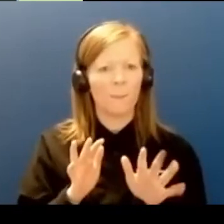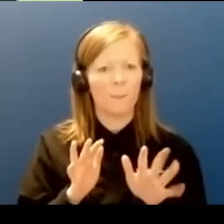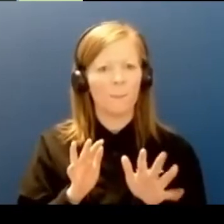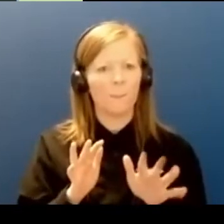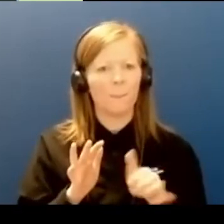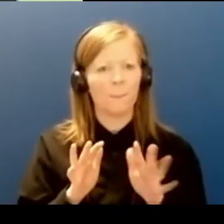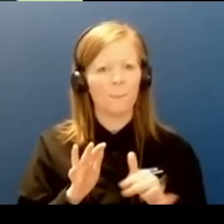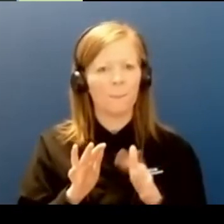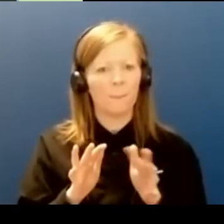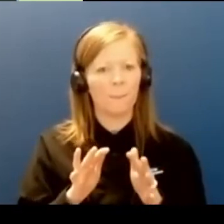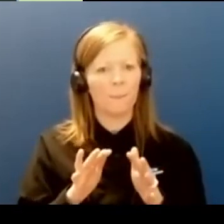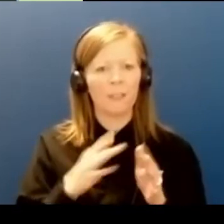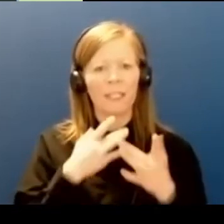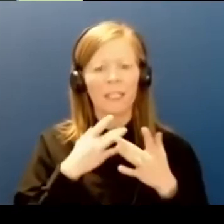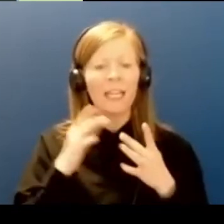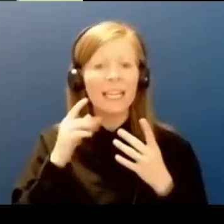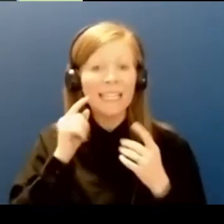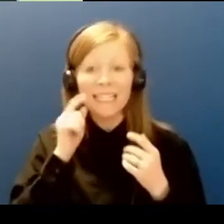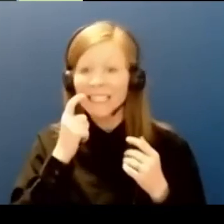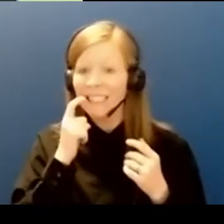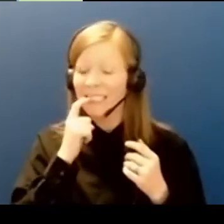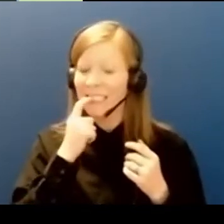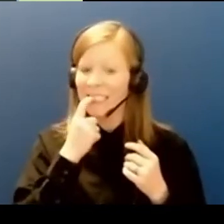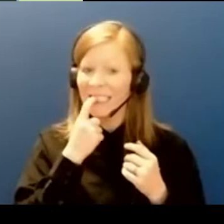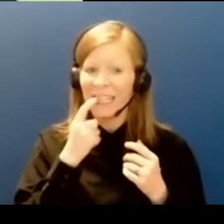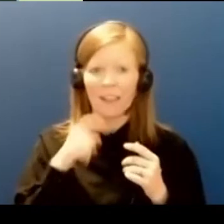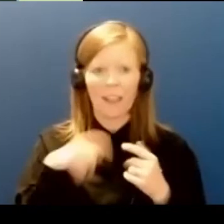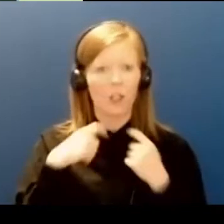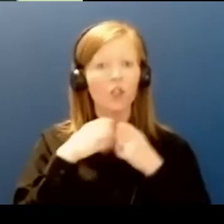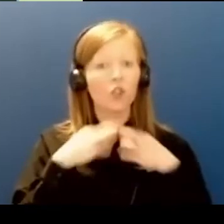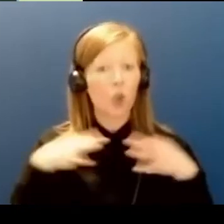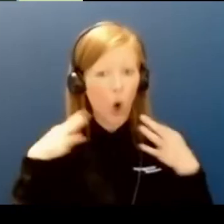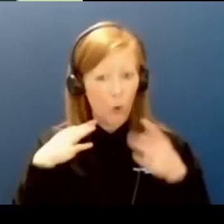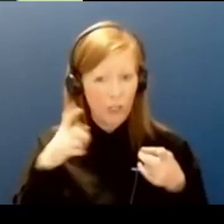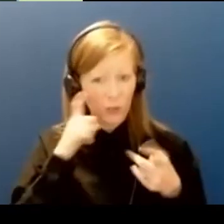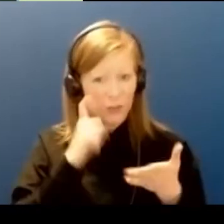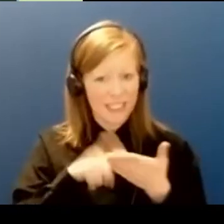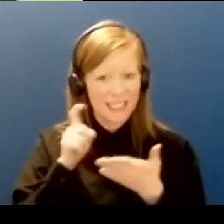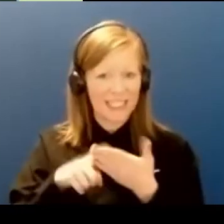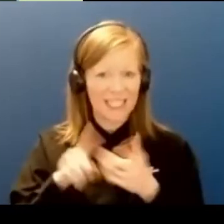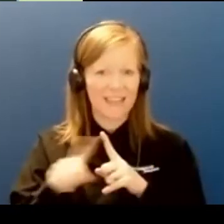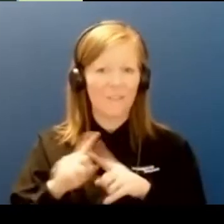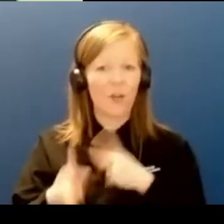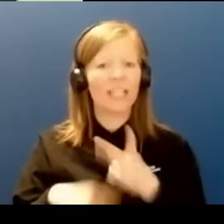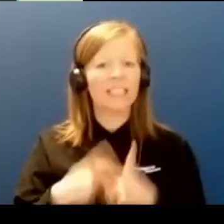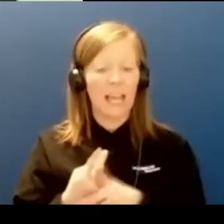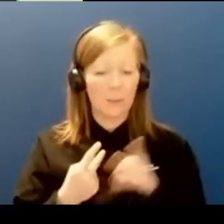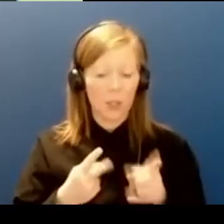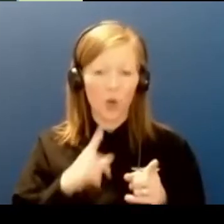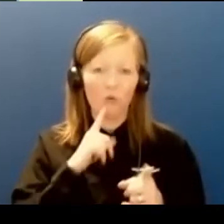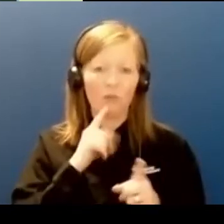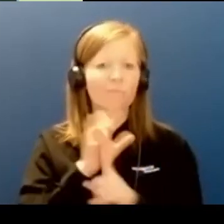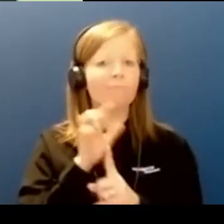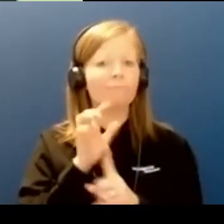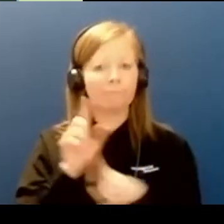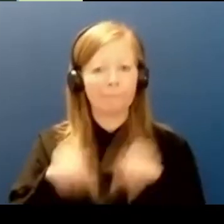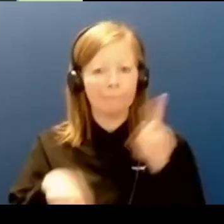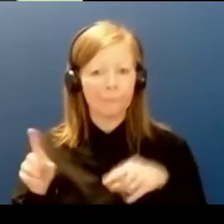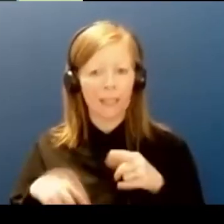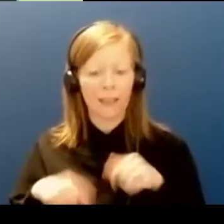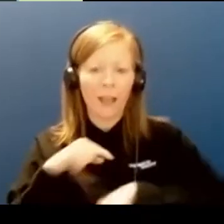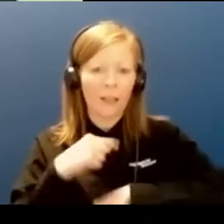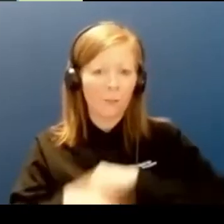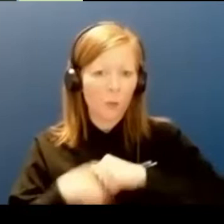the teething jewelry. And you can see there are several of those in the market, like this ankle